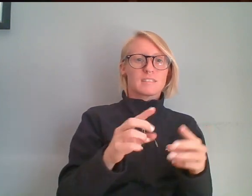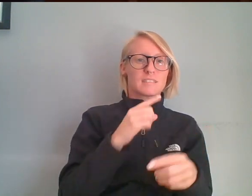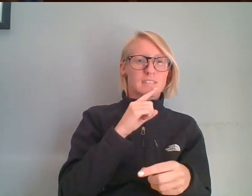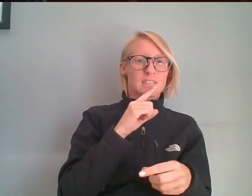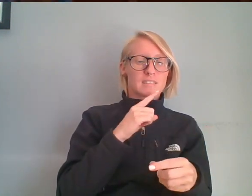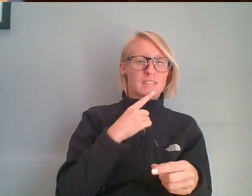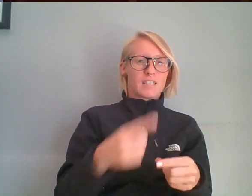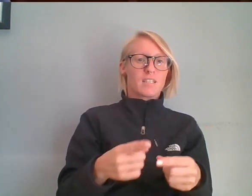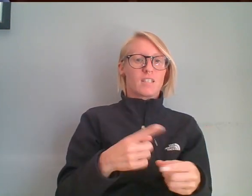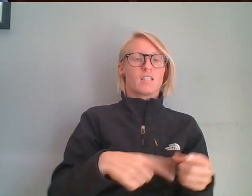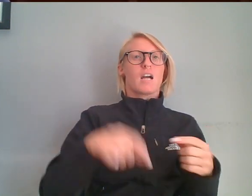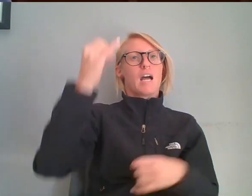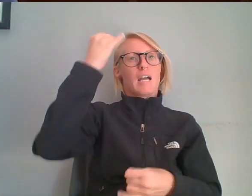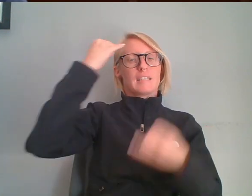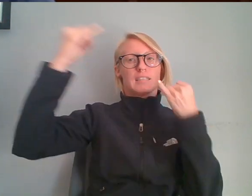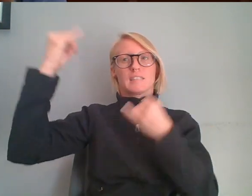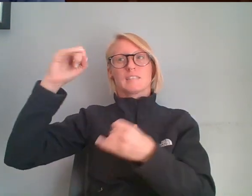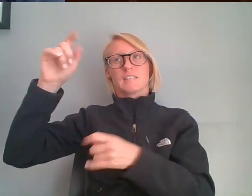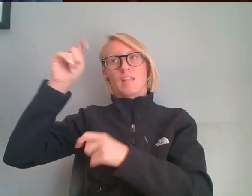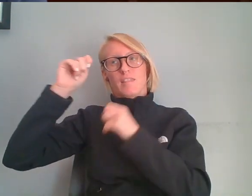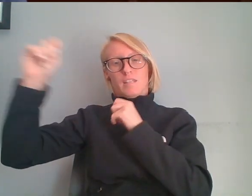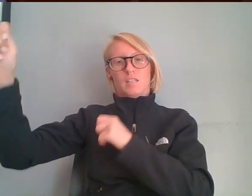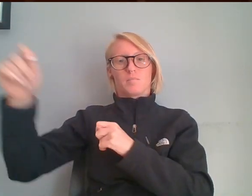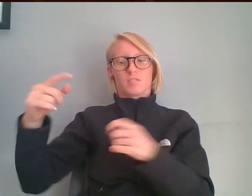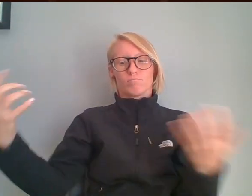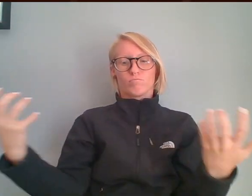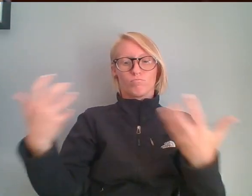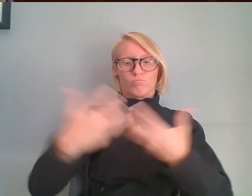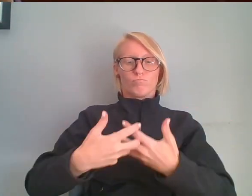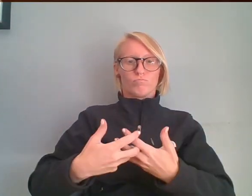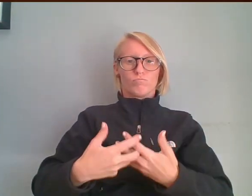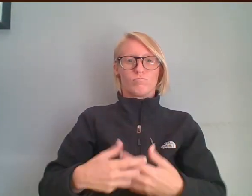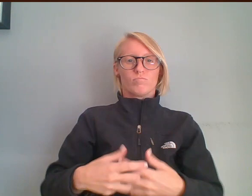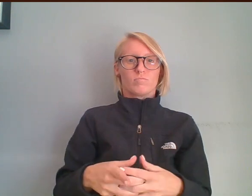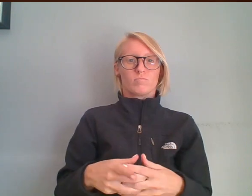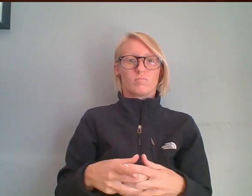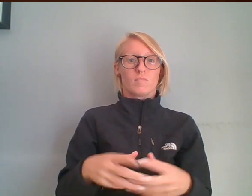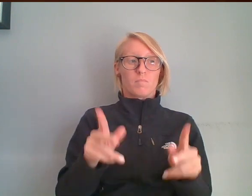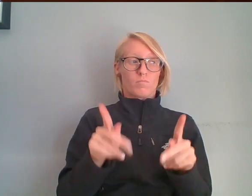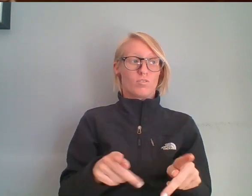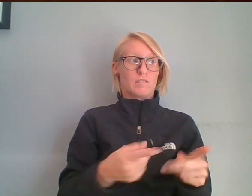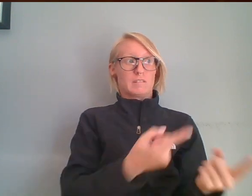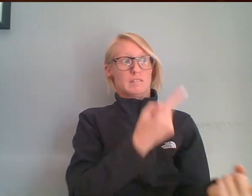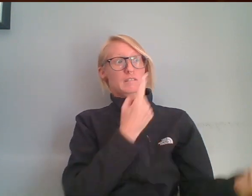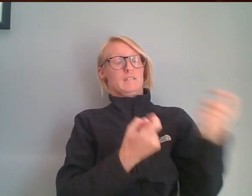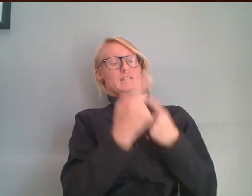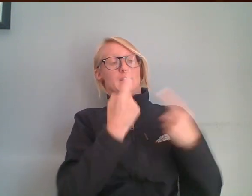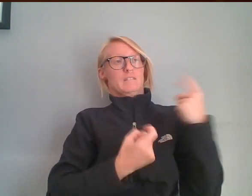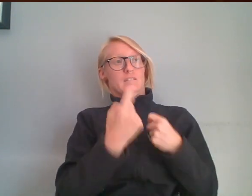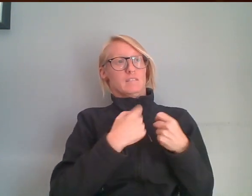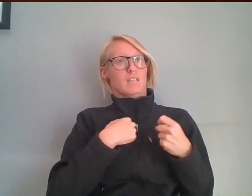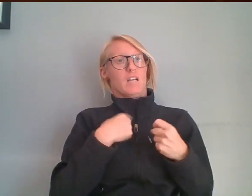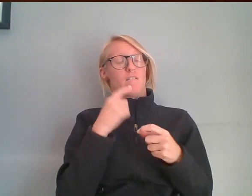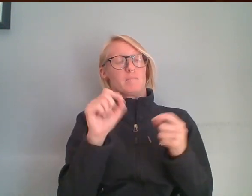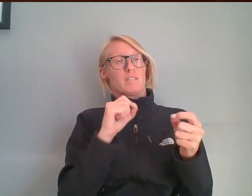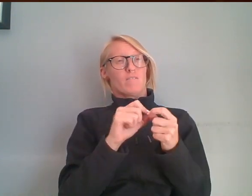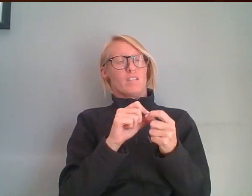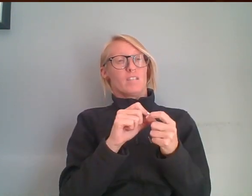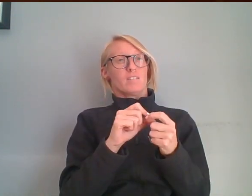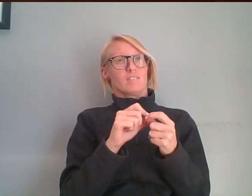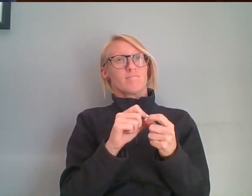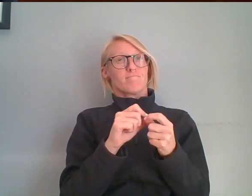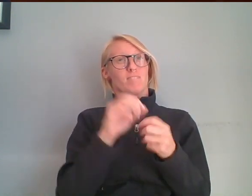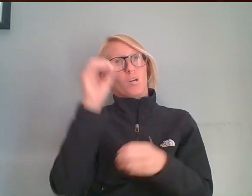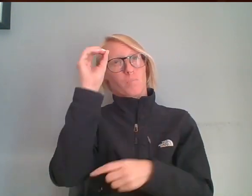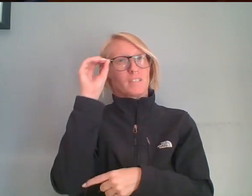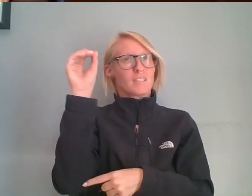then you put them together as necessary. So when I'm in a situation where people are interrogating me, I have certain themes that I want to get across and make sure